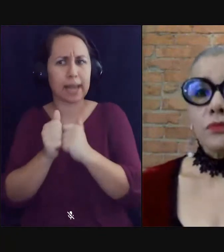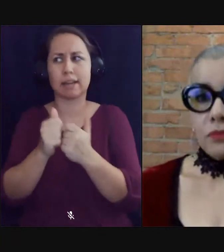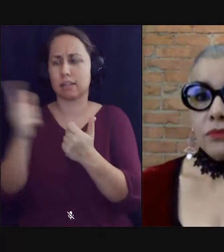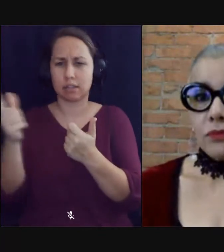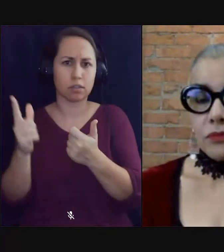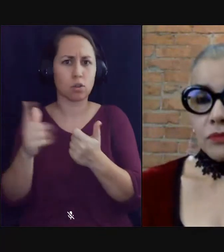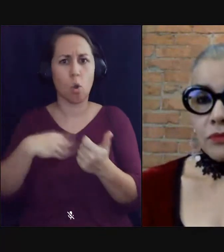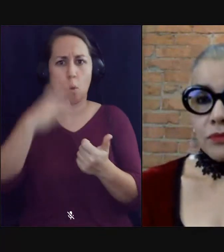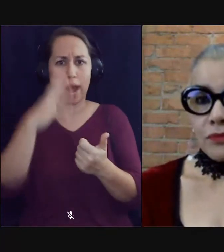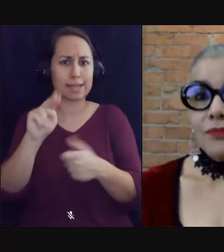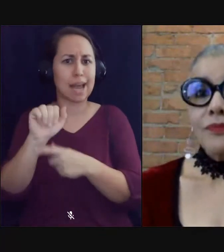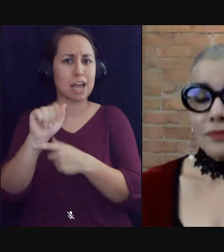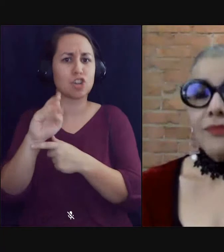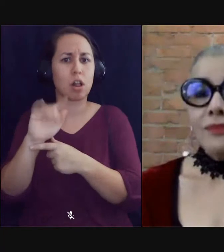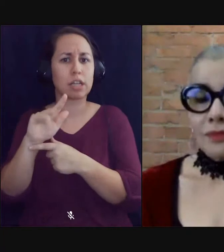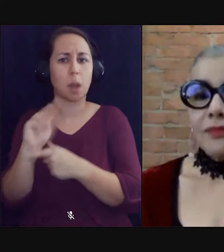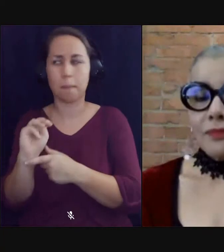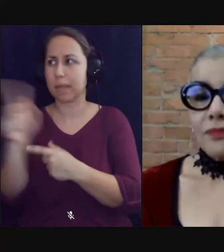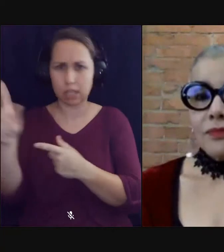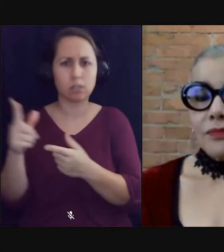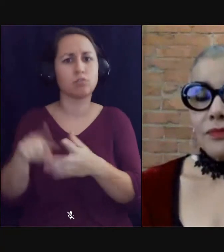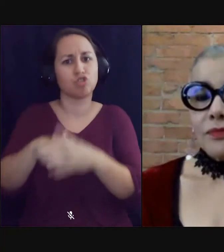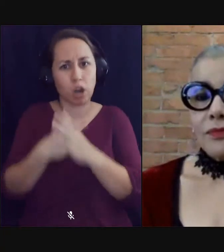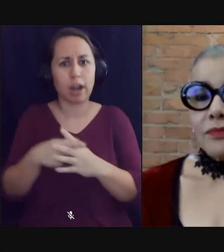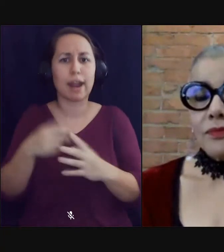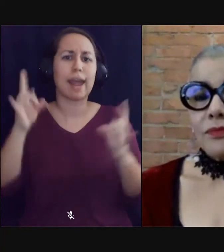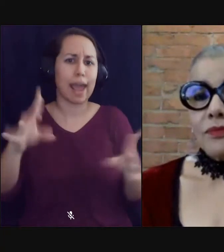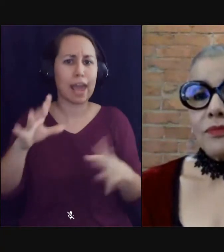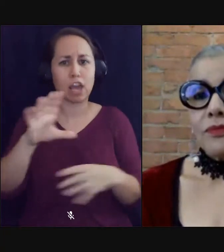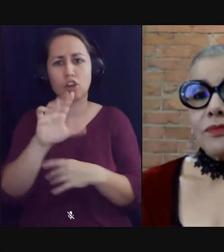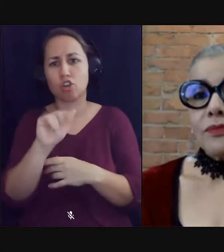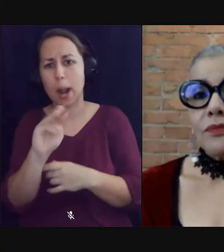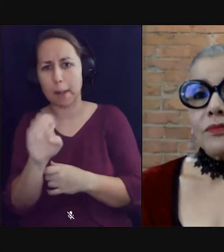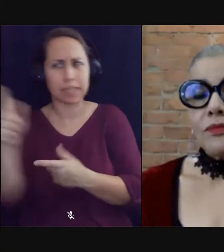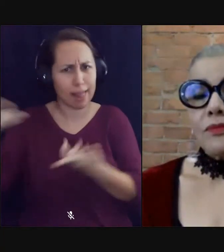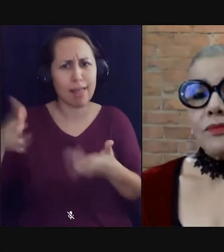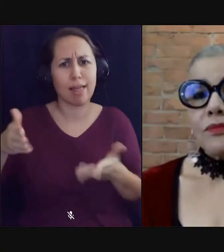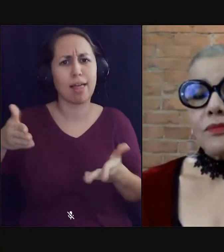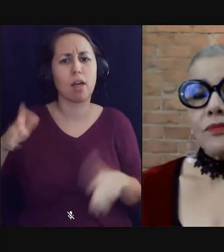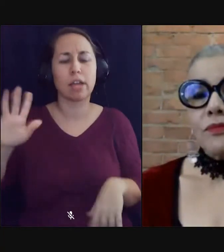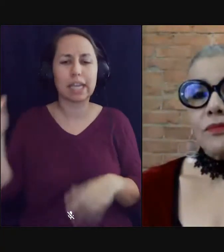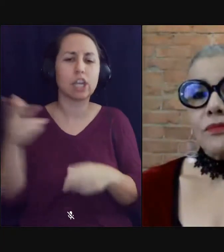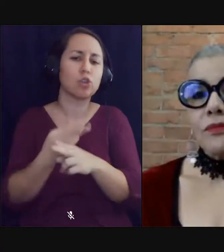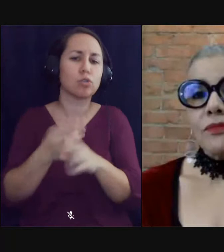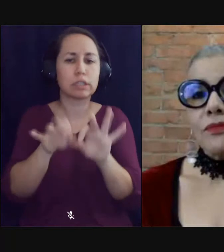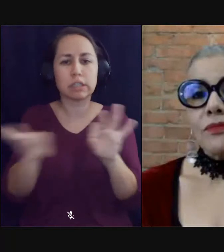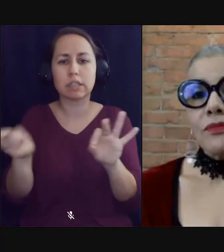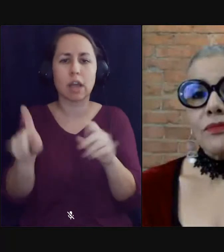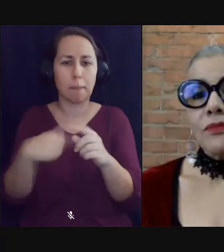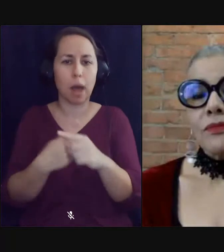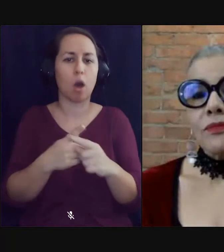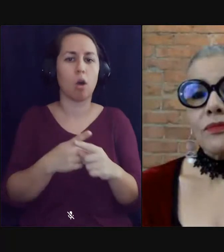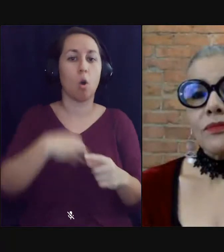was hate crimes that he, like, there's this expression used consistently about him and white supremacy, like